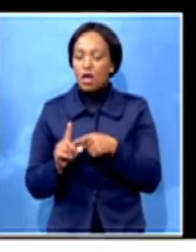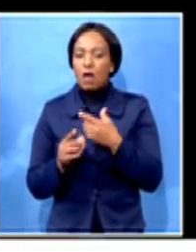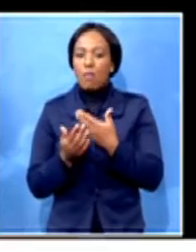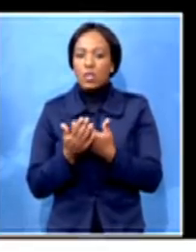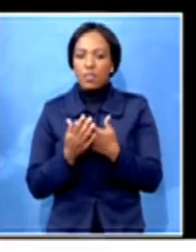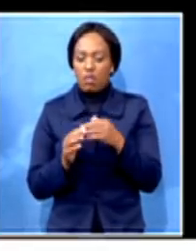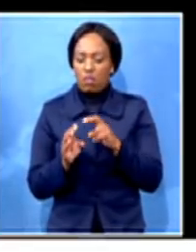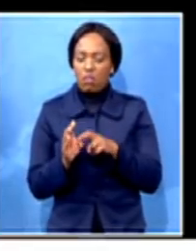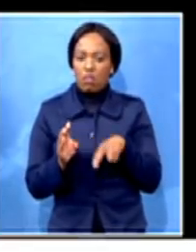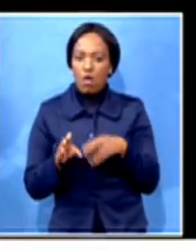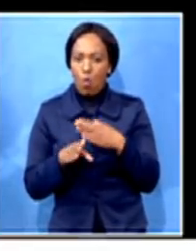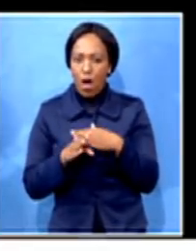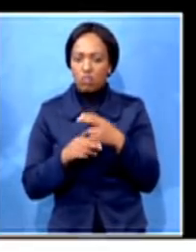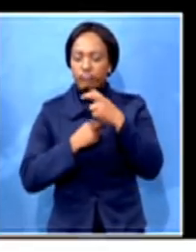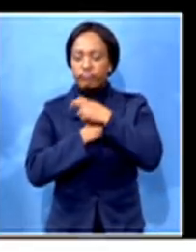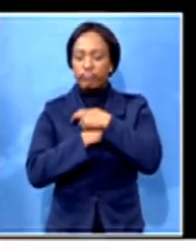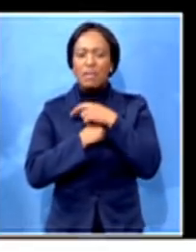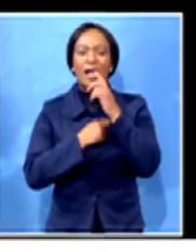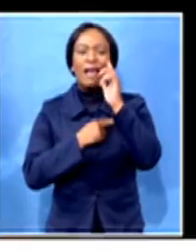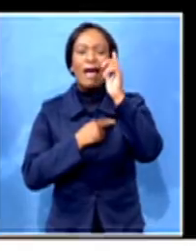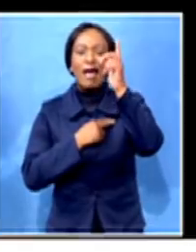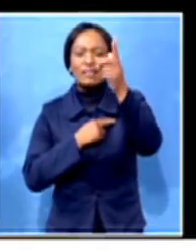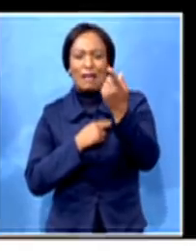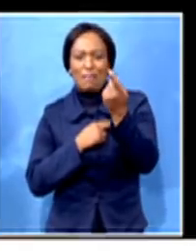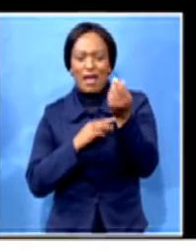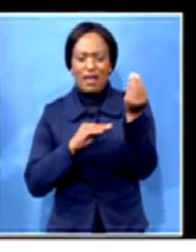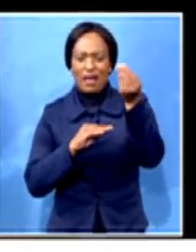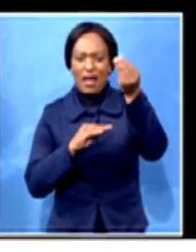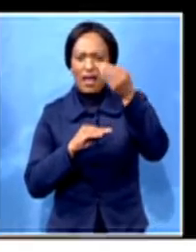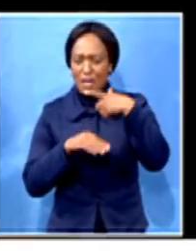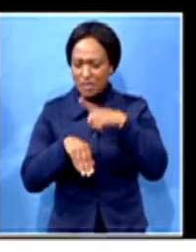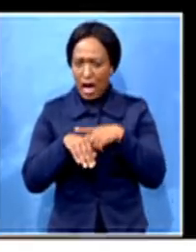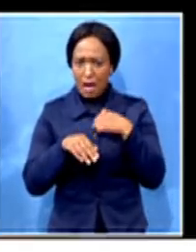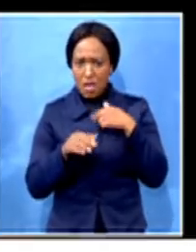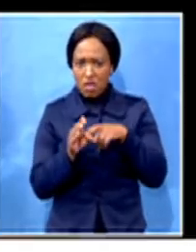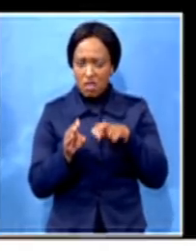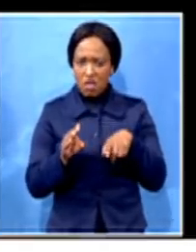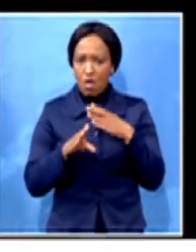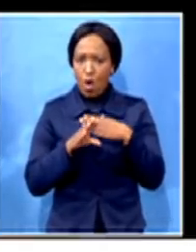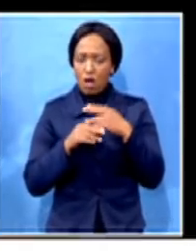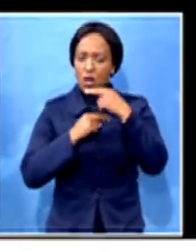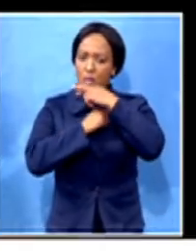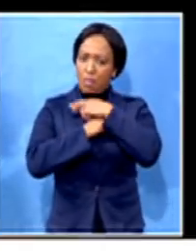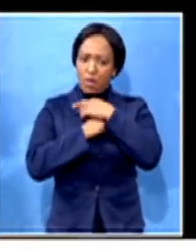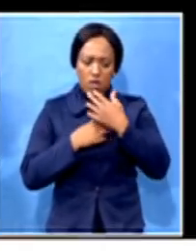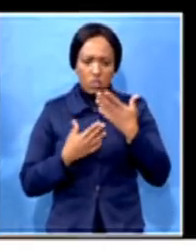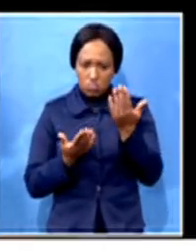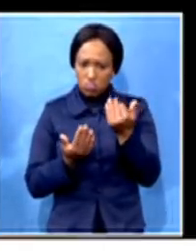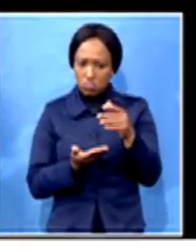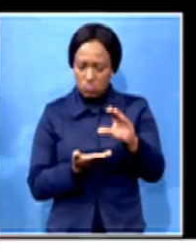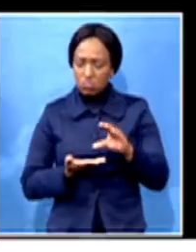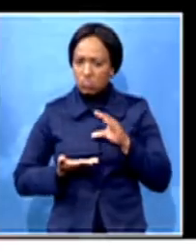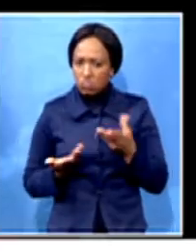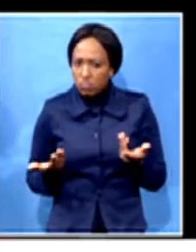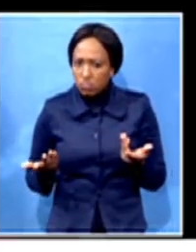this investment starts generating a return, because it will mean that at the point in time when they say, actually, I'm done with work, can I have my pension?